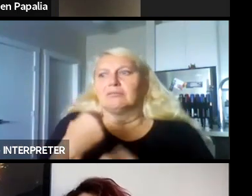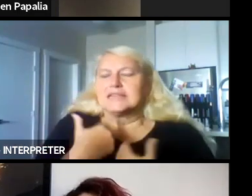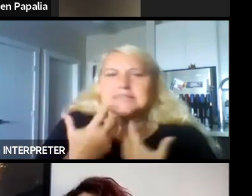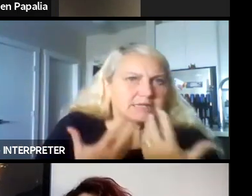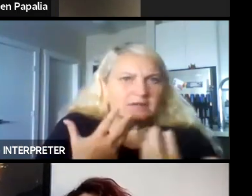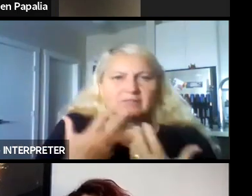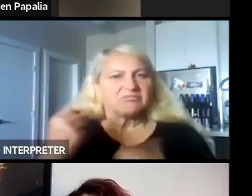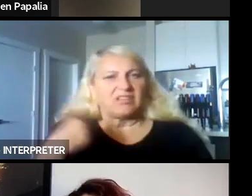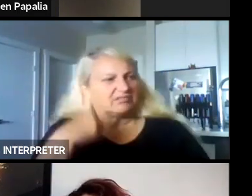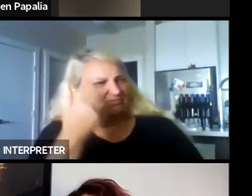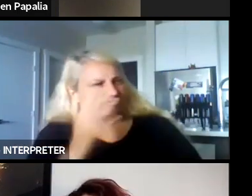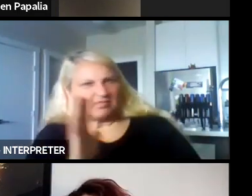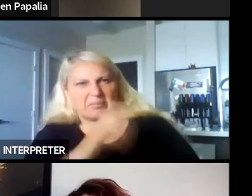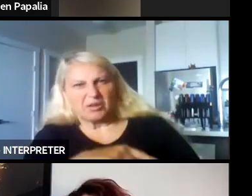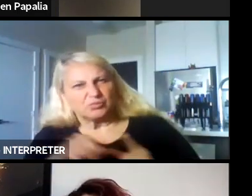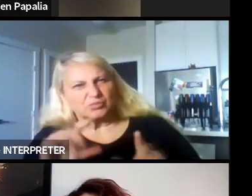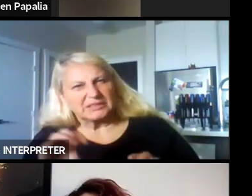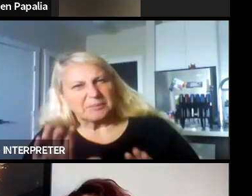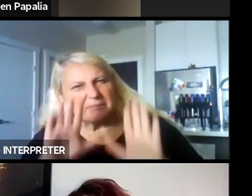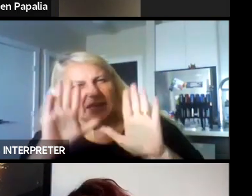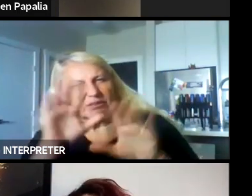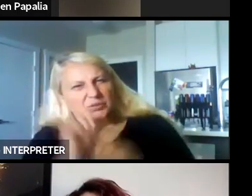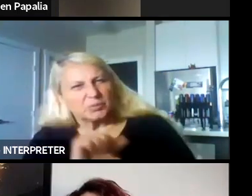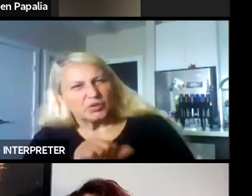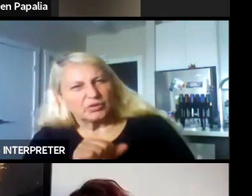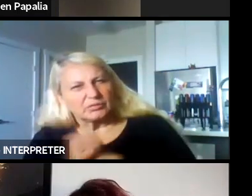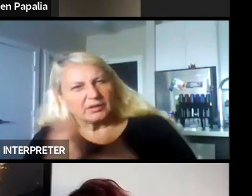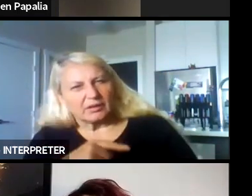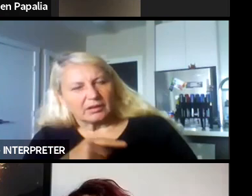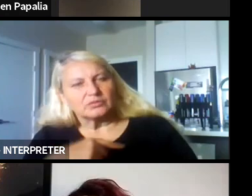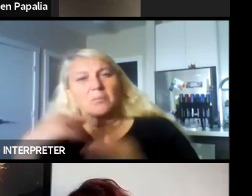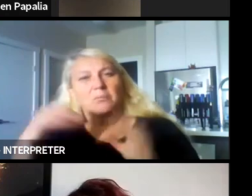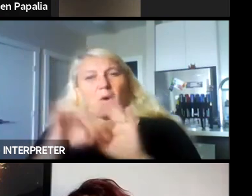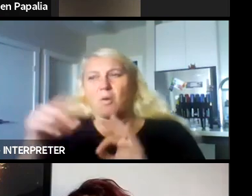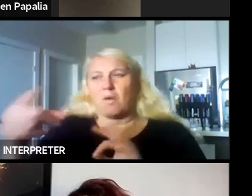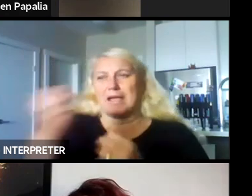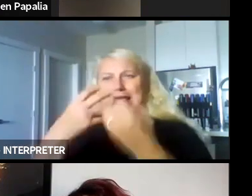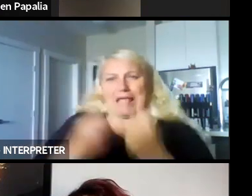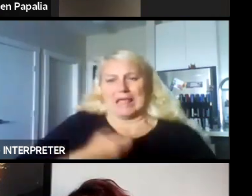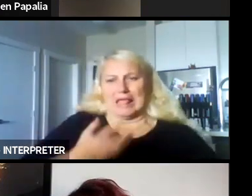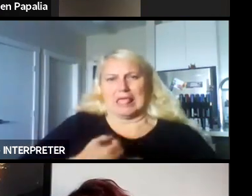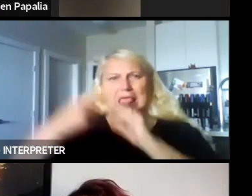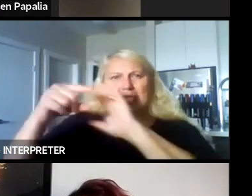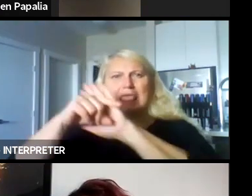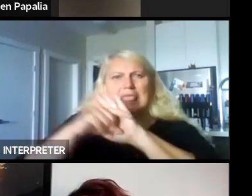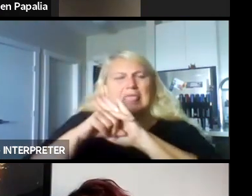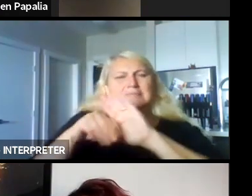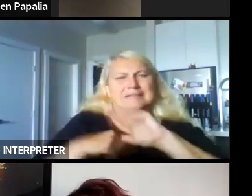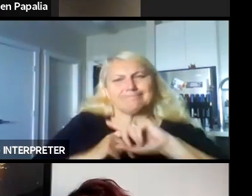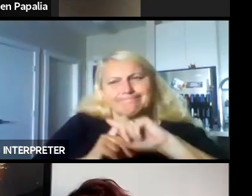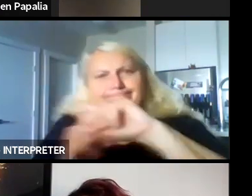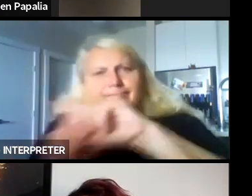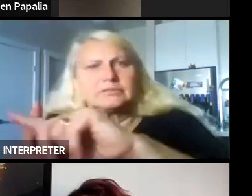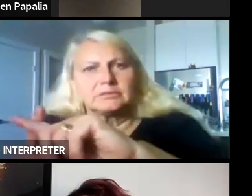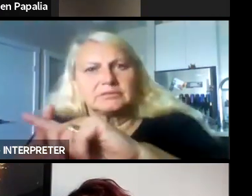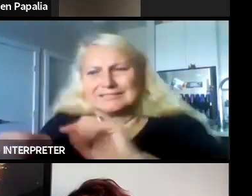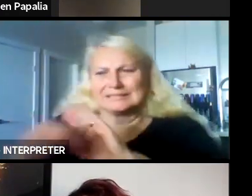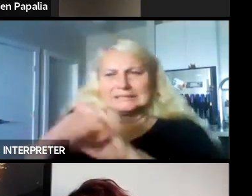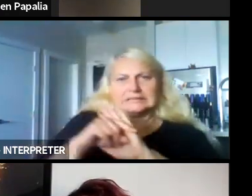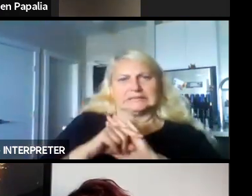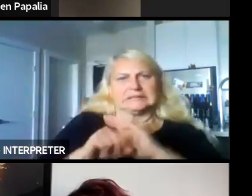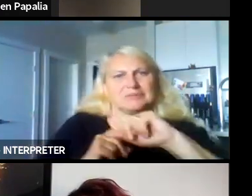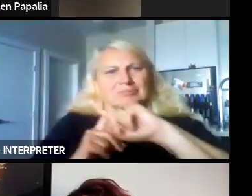Practice has been lifting up people because I work with disabled folks all the time. I am disabled. I'm a disabled dramaturg. And part of